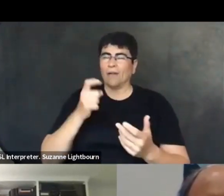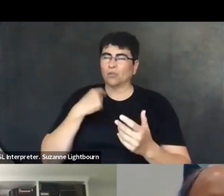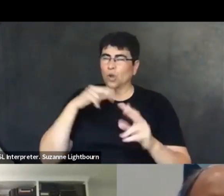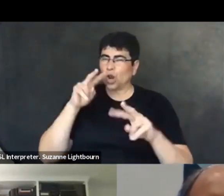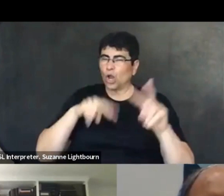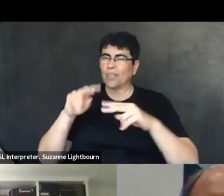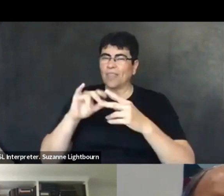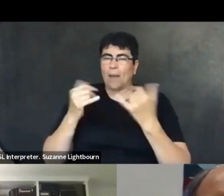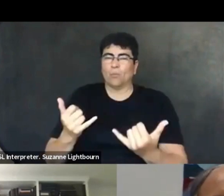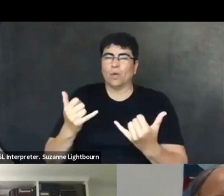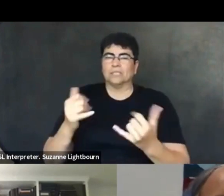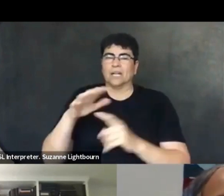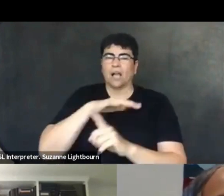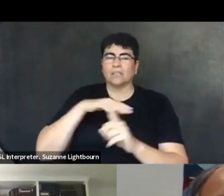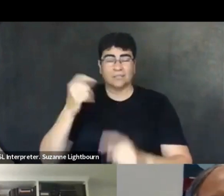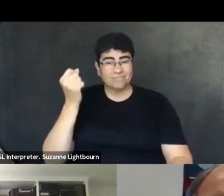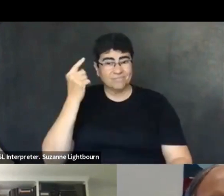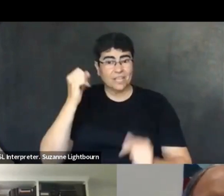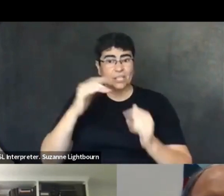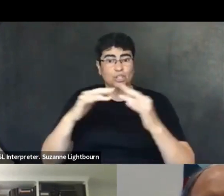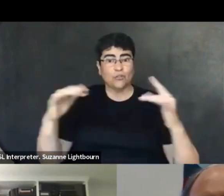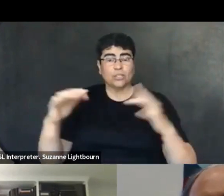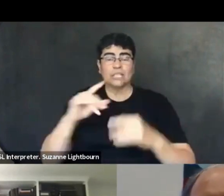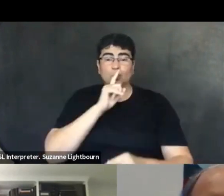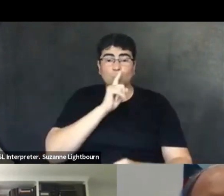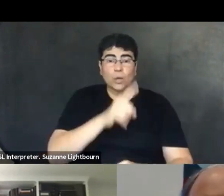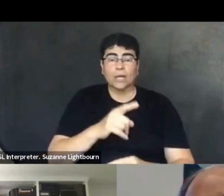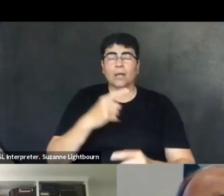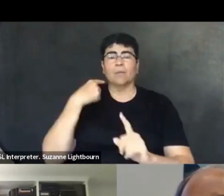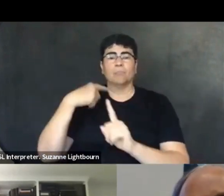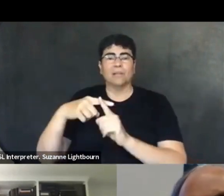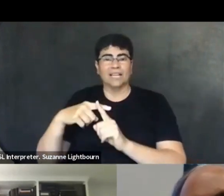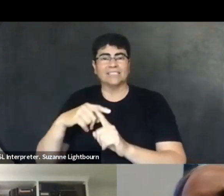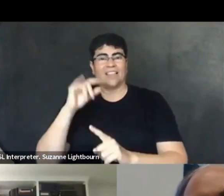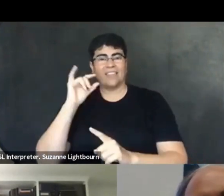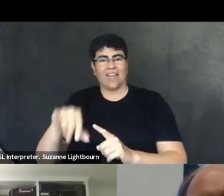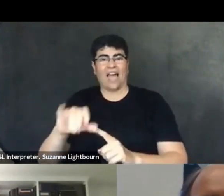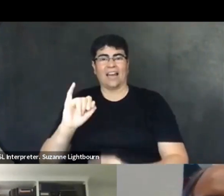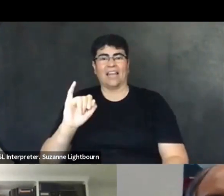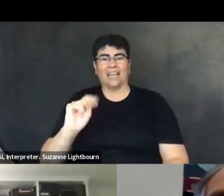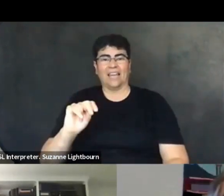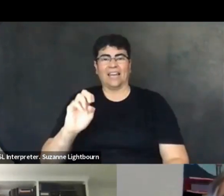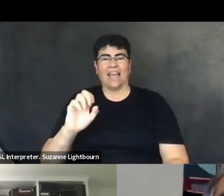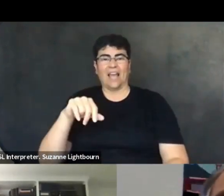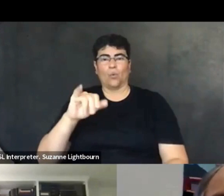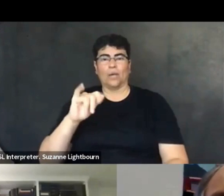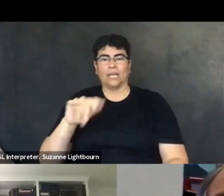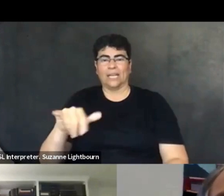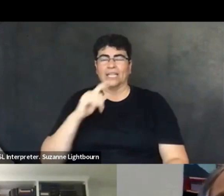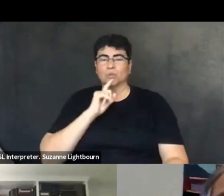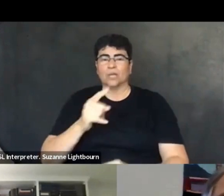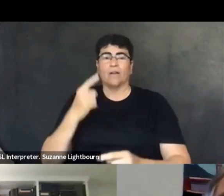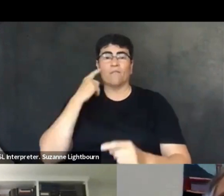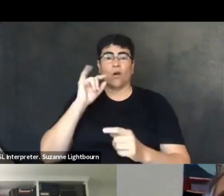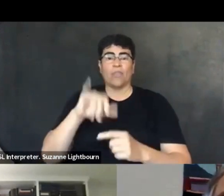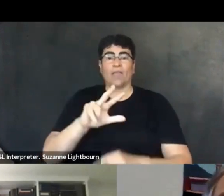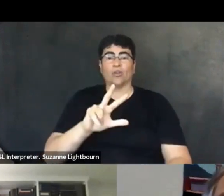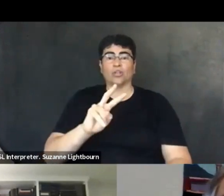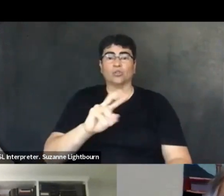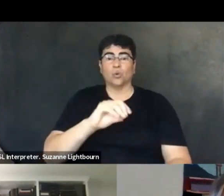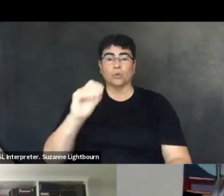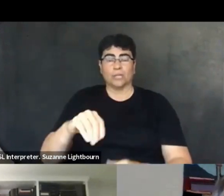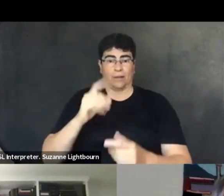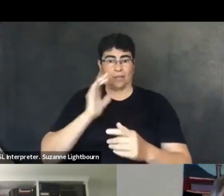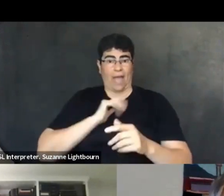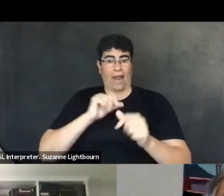real. And not only is our inequities real, but 32% of the kids in the area that I work are dual language